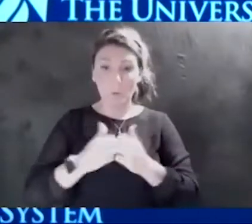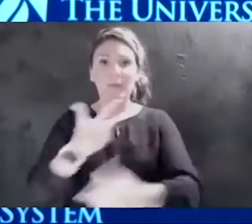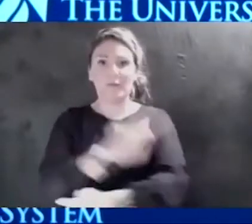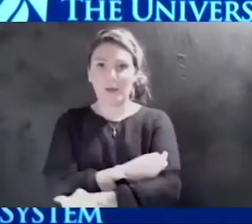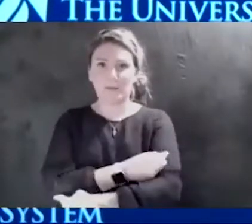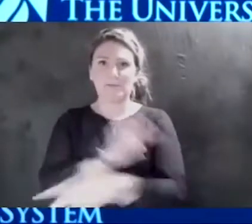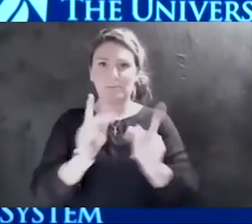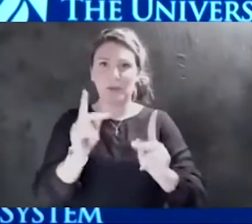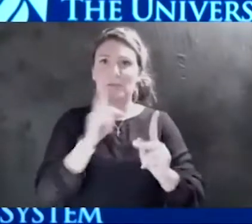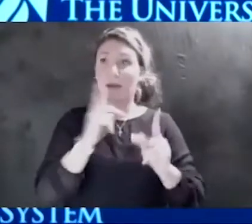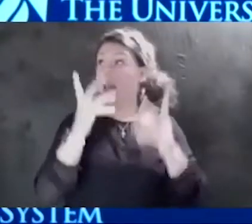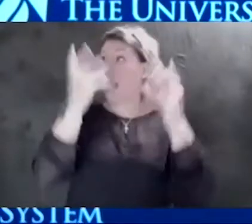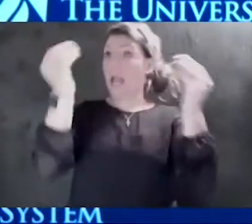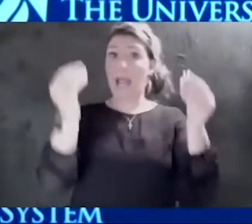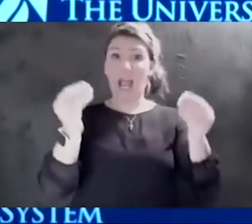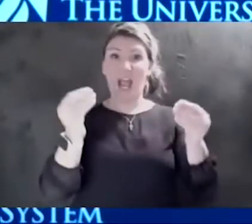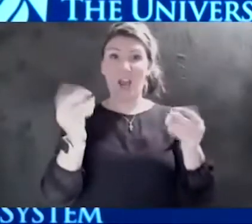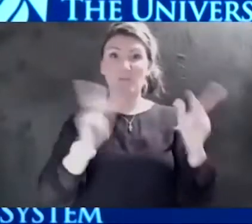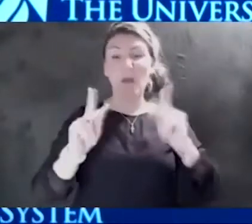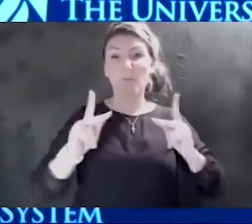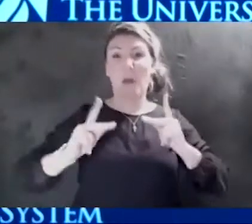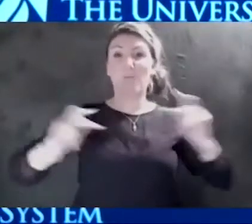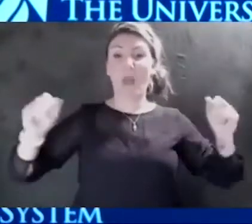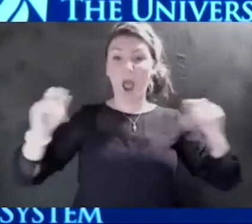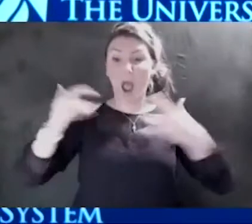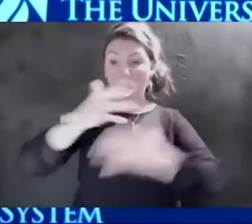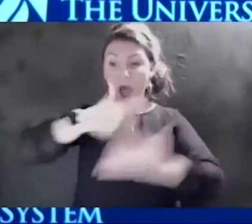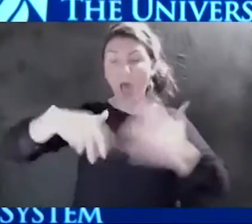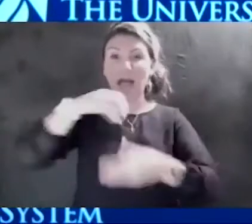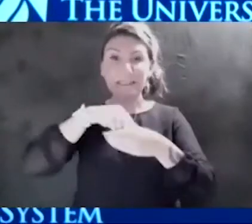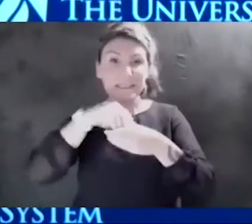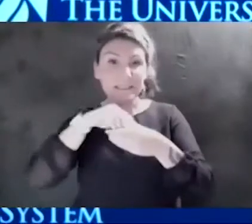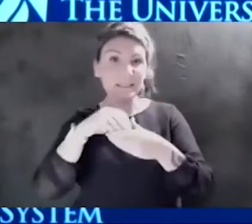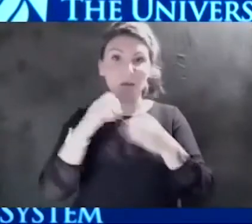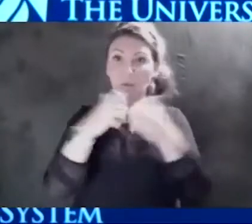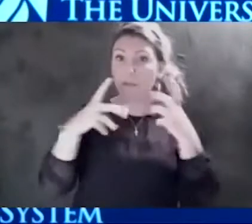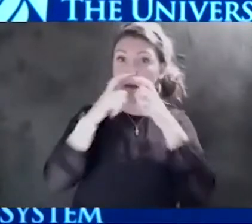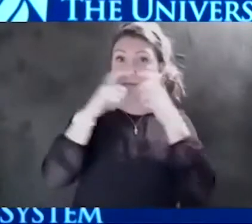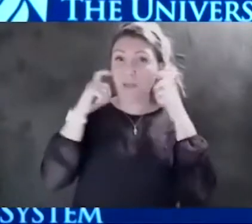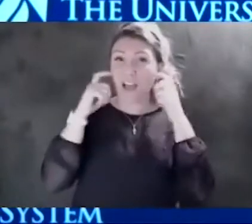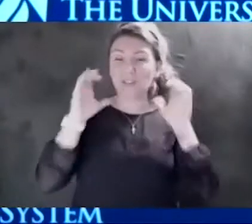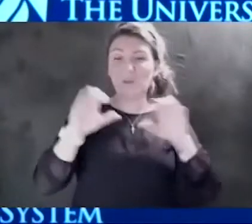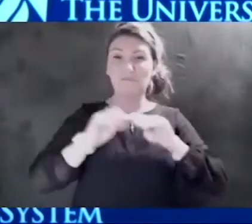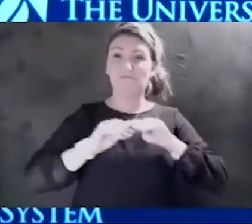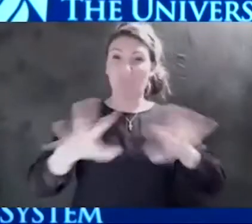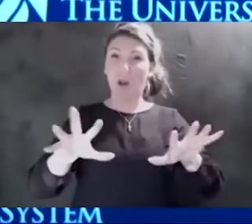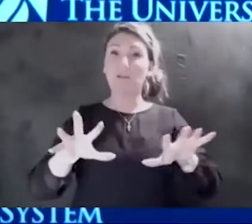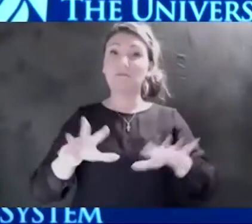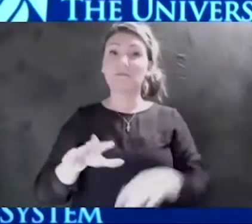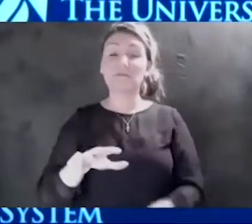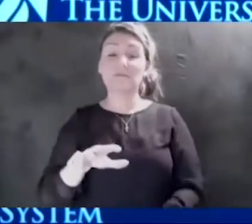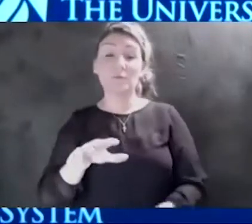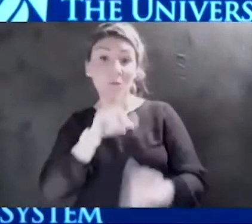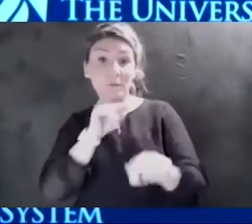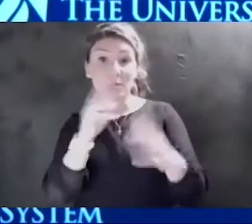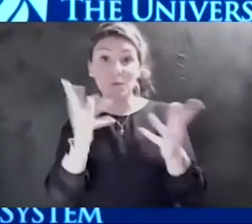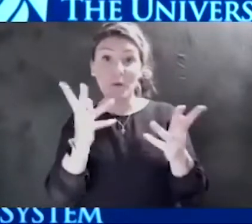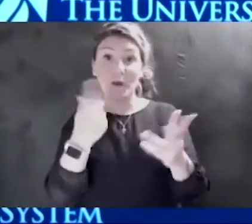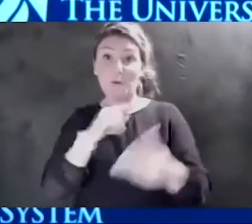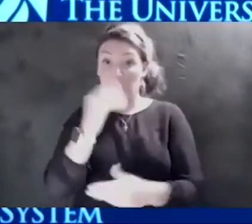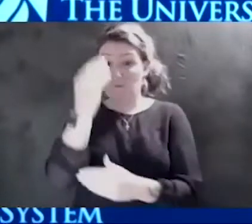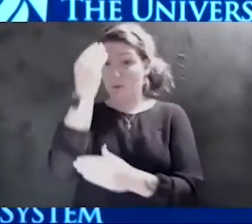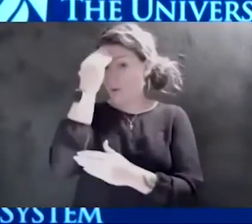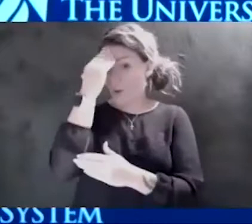crowded situation, you're indoors, you don't have masks on, you probably are going to spread. So I think the answer is what we've always known it to be,